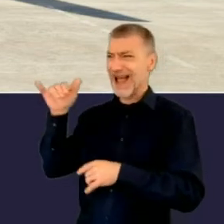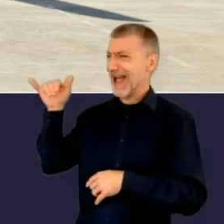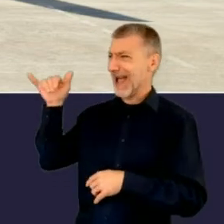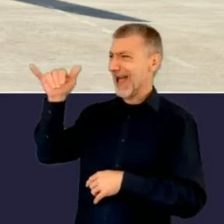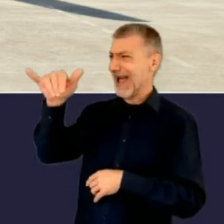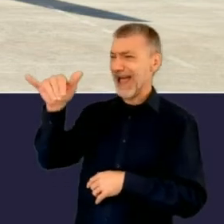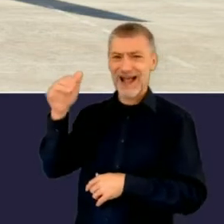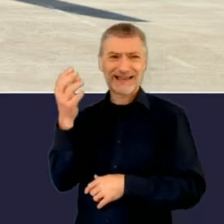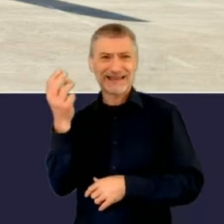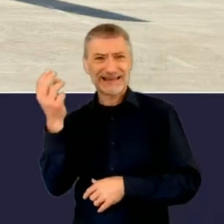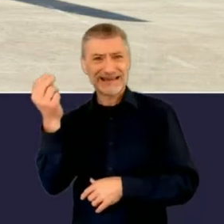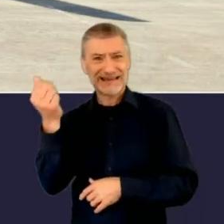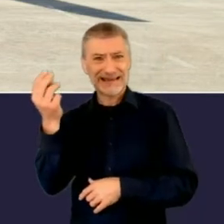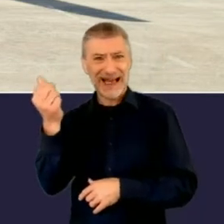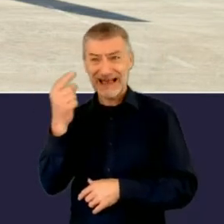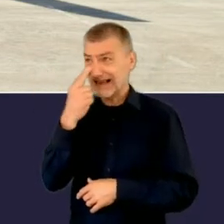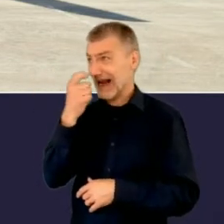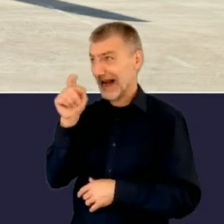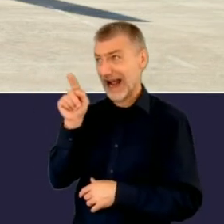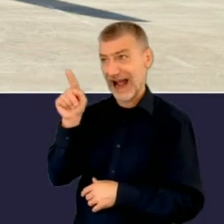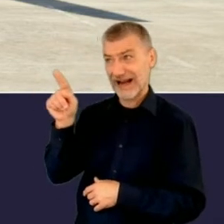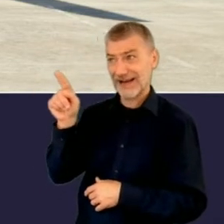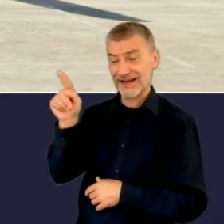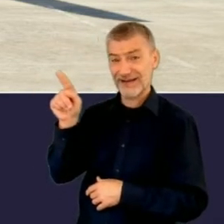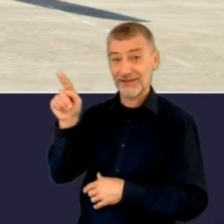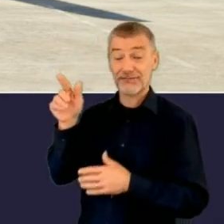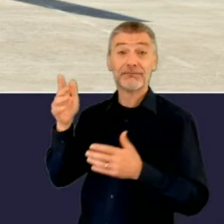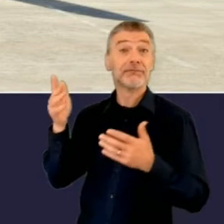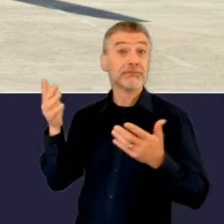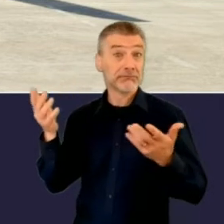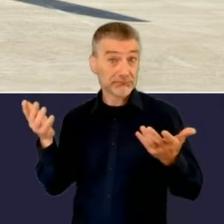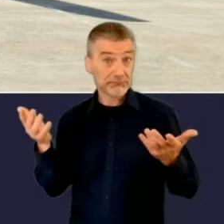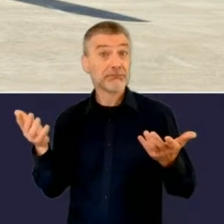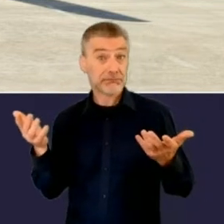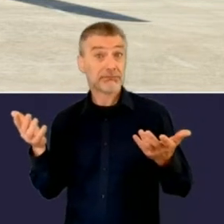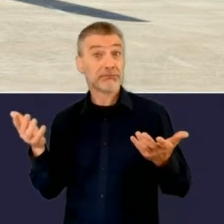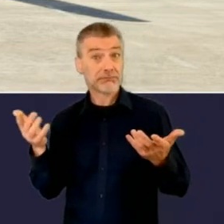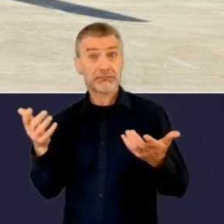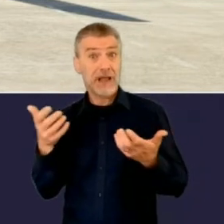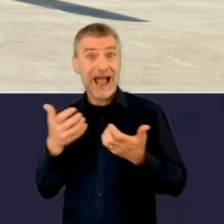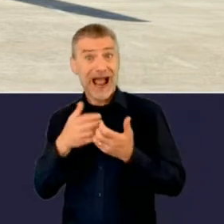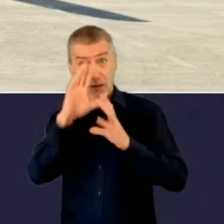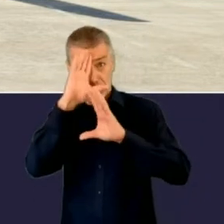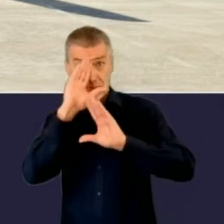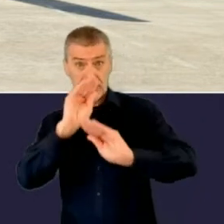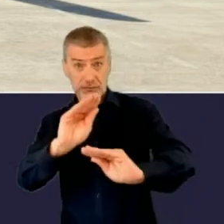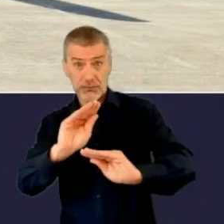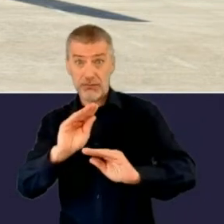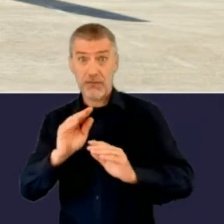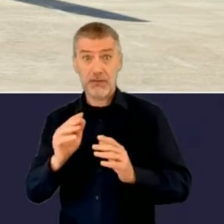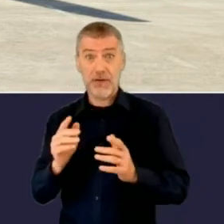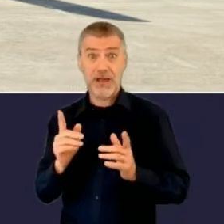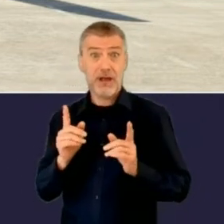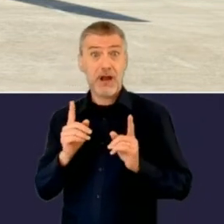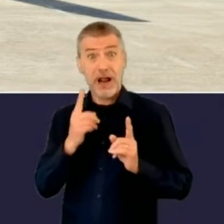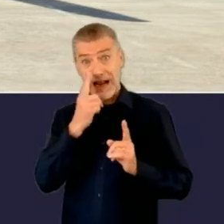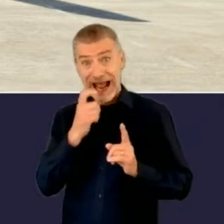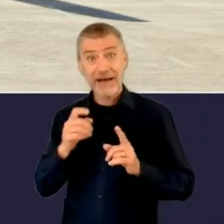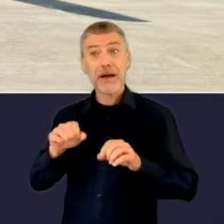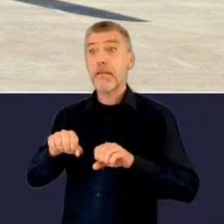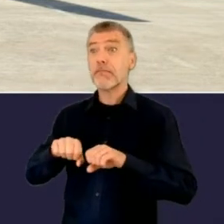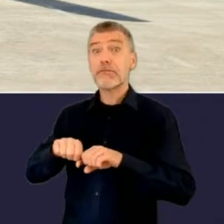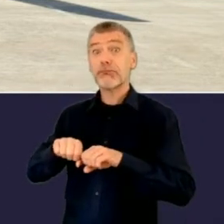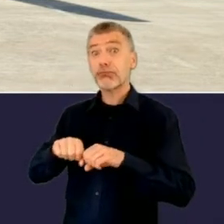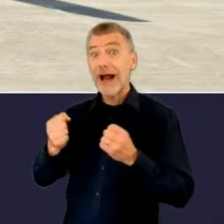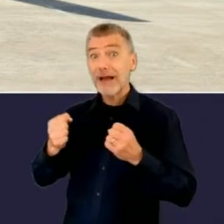is real and that we're on a path to it? And we thought, well, what better way than to go and try and break an airspeed record?